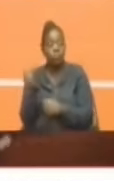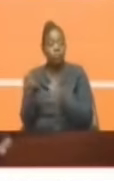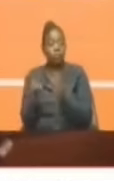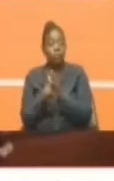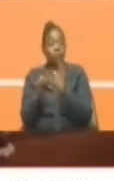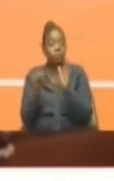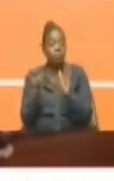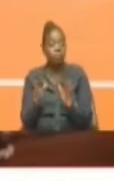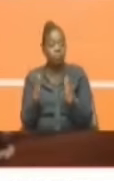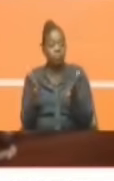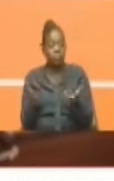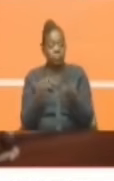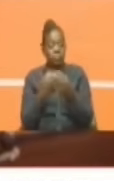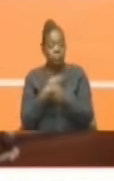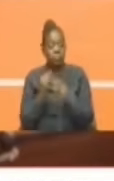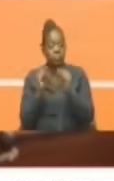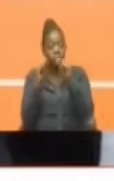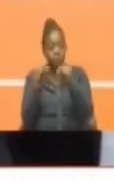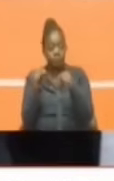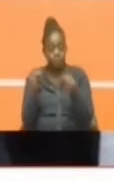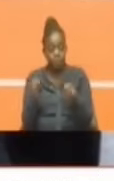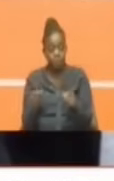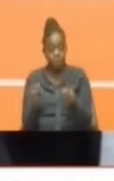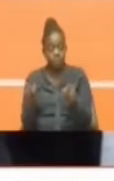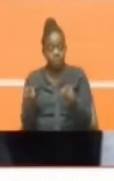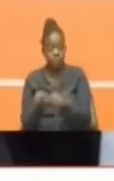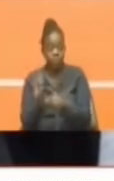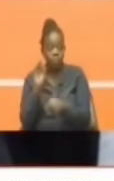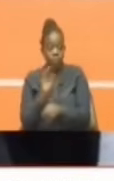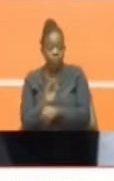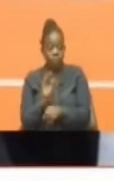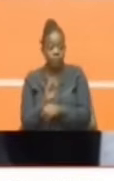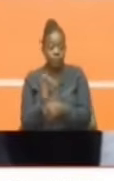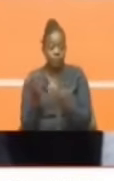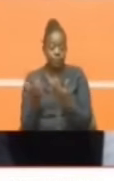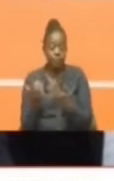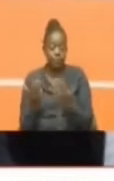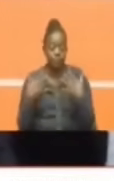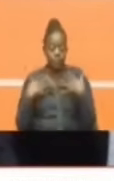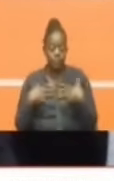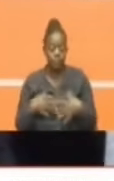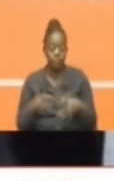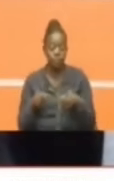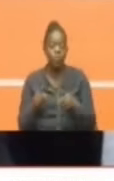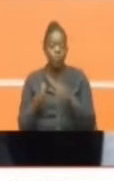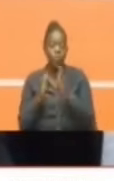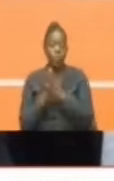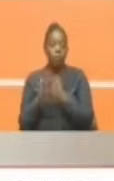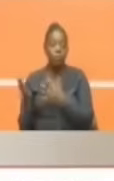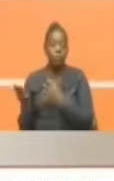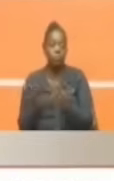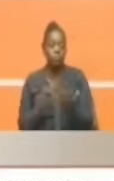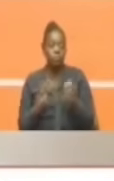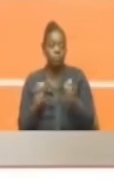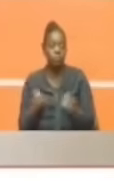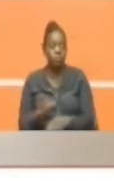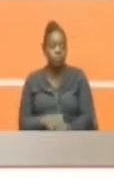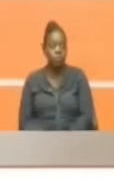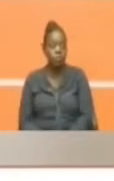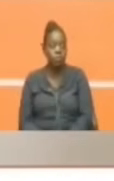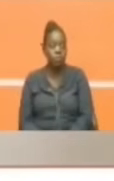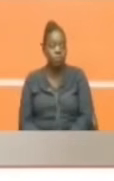bulugalo omugenze okuyote kukumalia kukerezia yemo ngabalindo mulamu gomugenze okugusabira nekutaletebwa anga